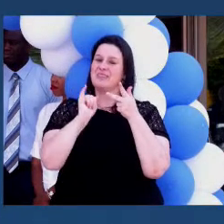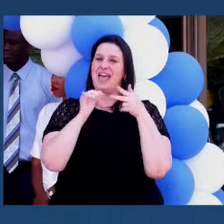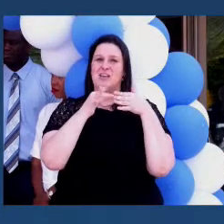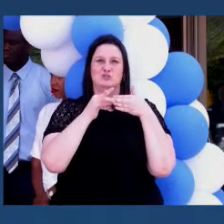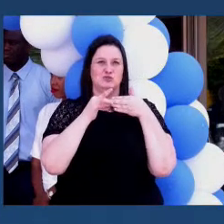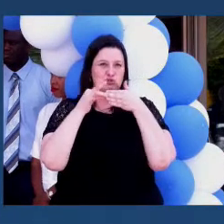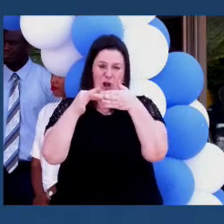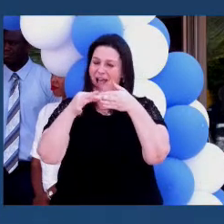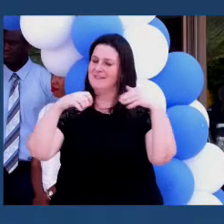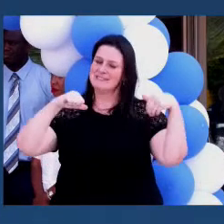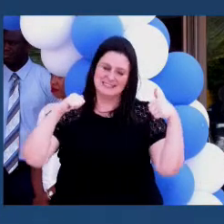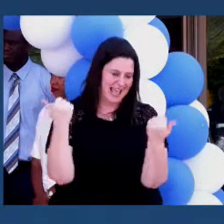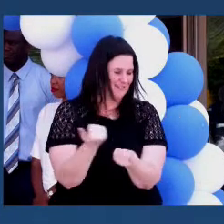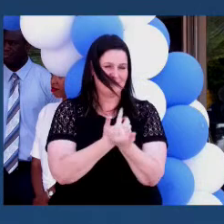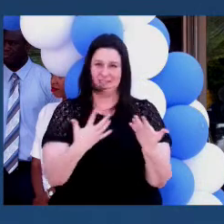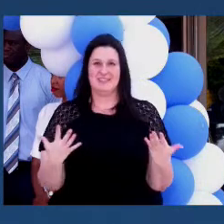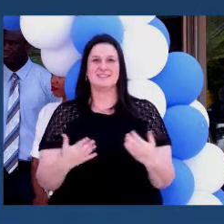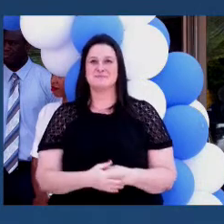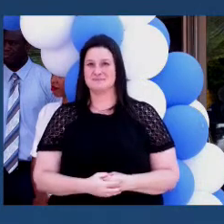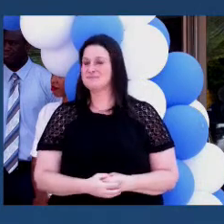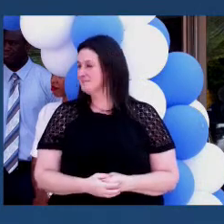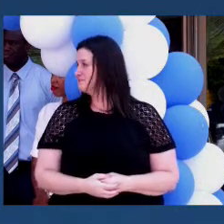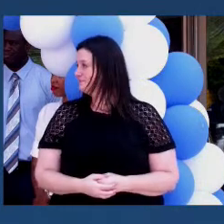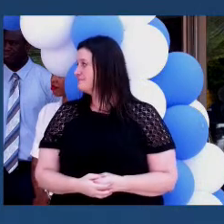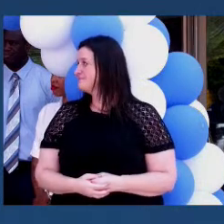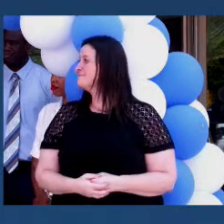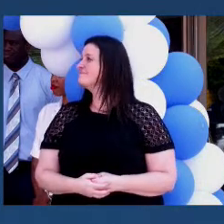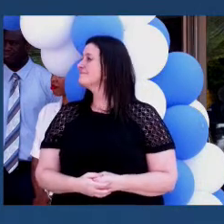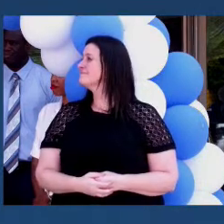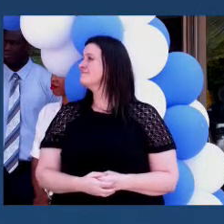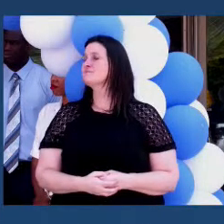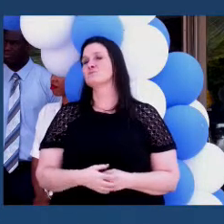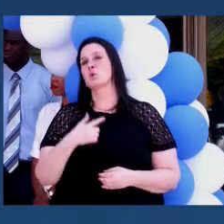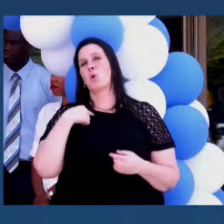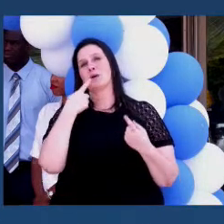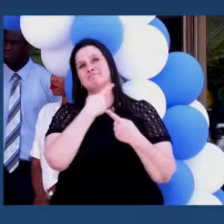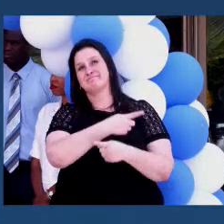drives it all. And I want to say that.